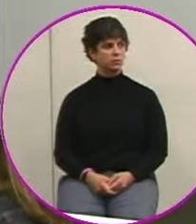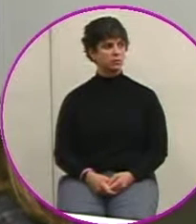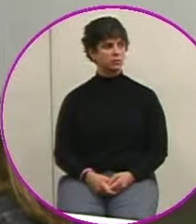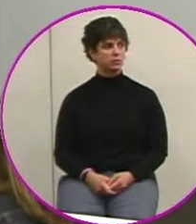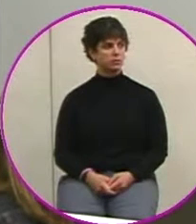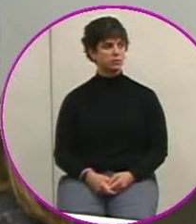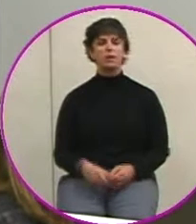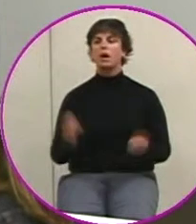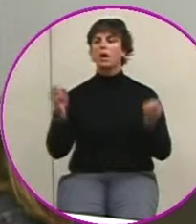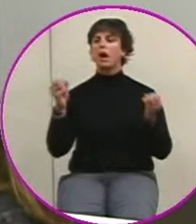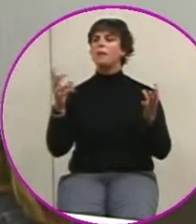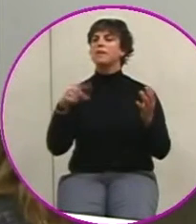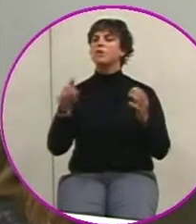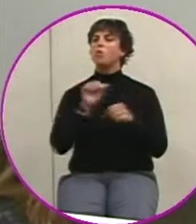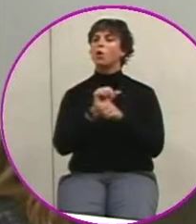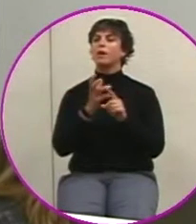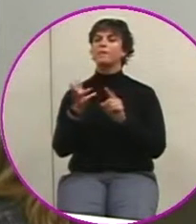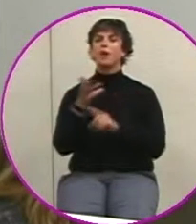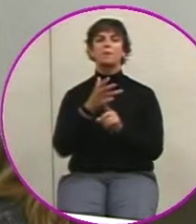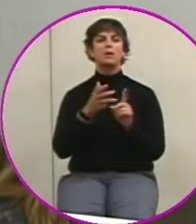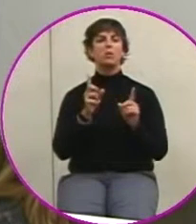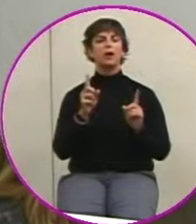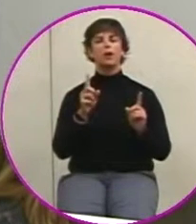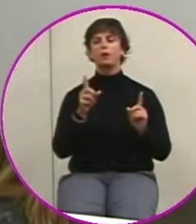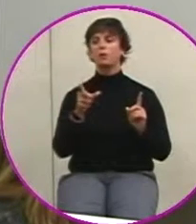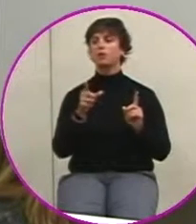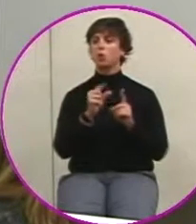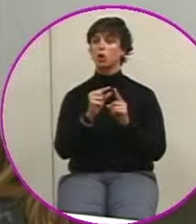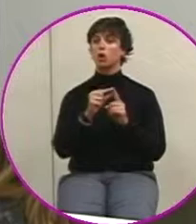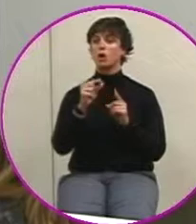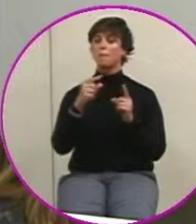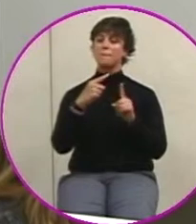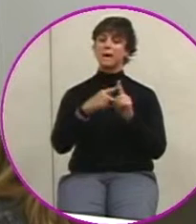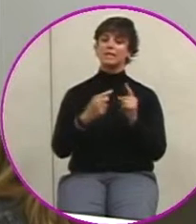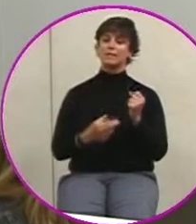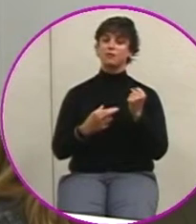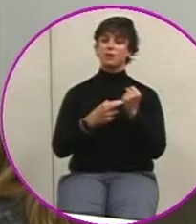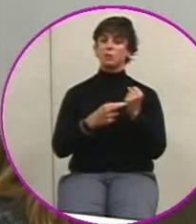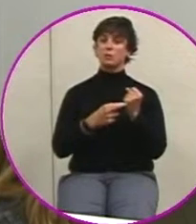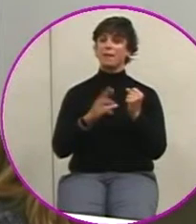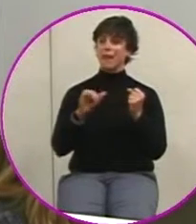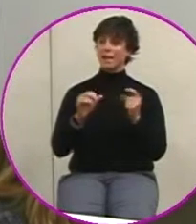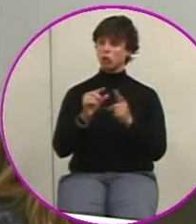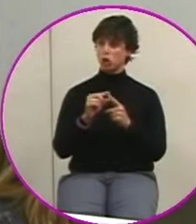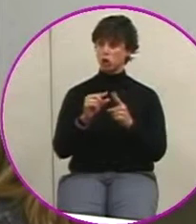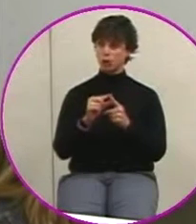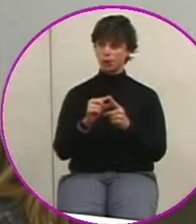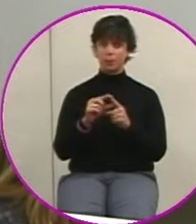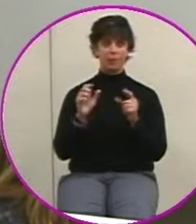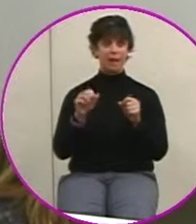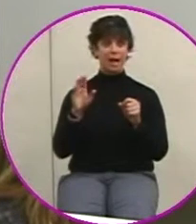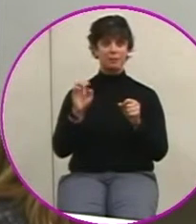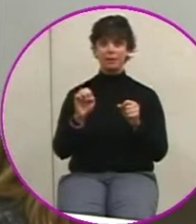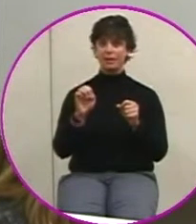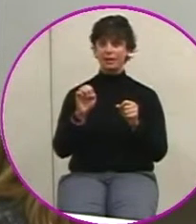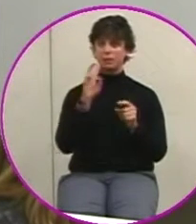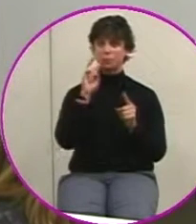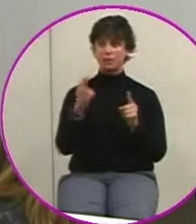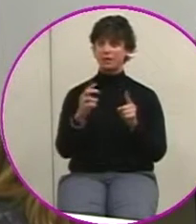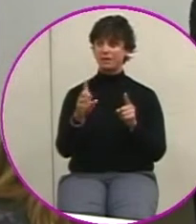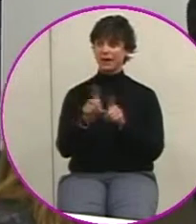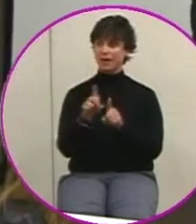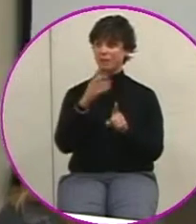How many of you work in an environment in which using the term positive reinforcement can be seen as a bad